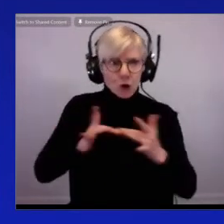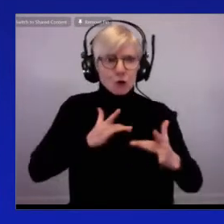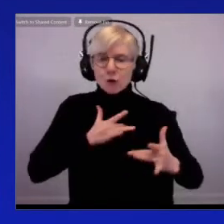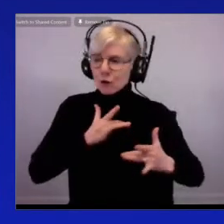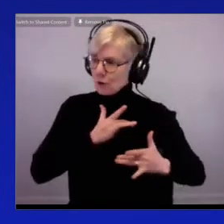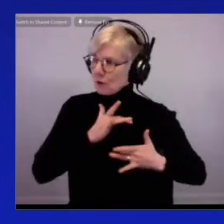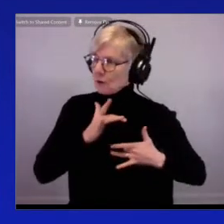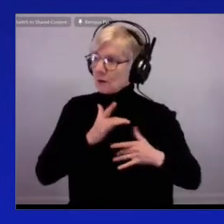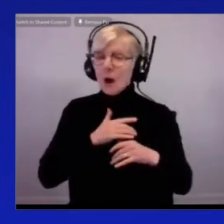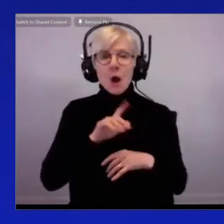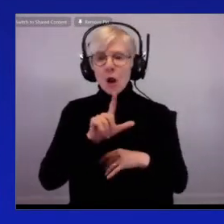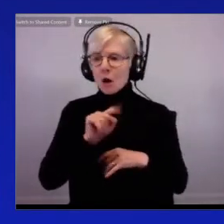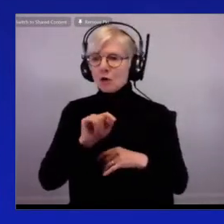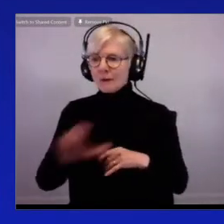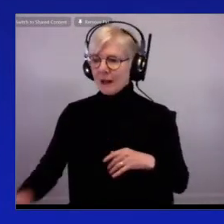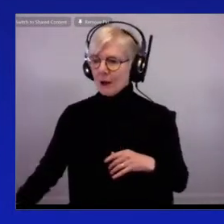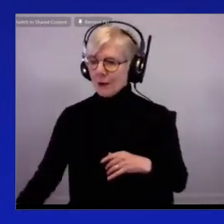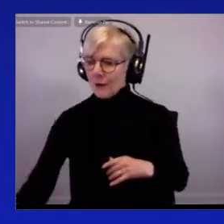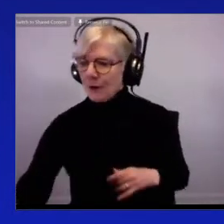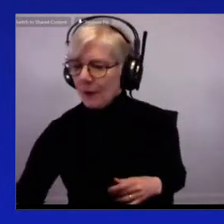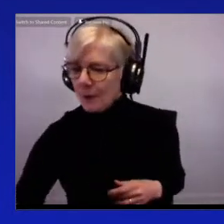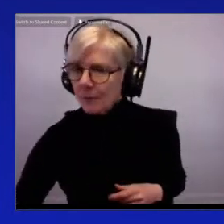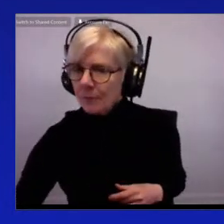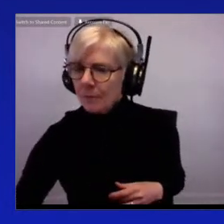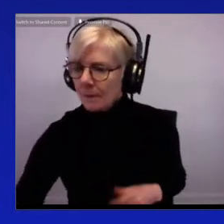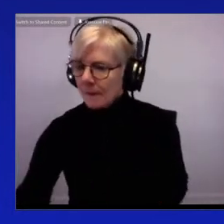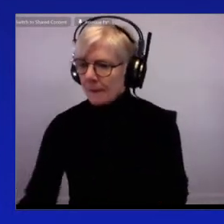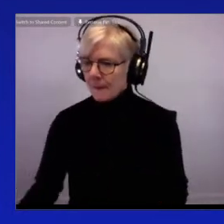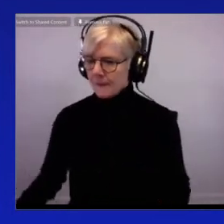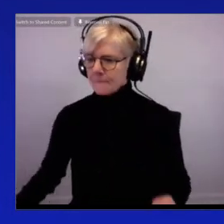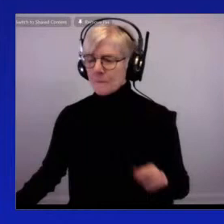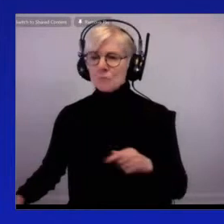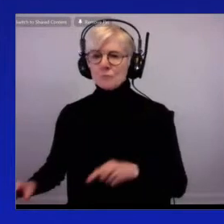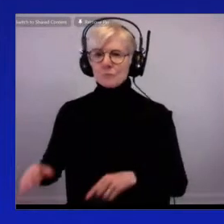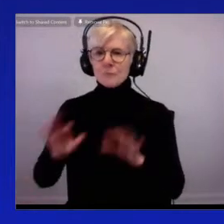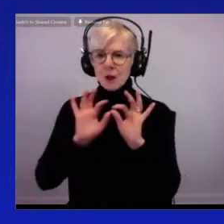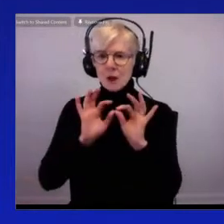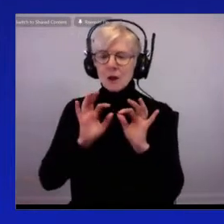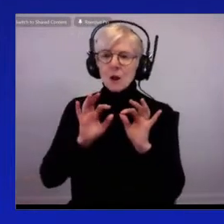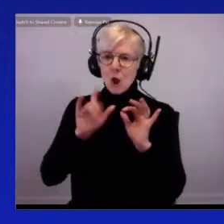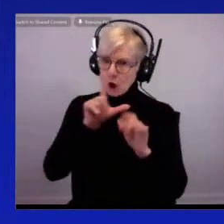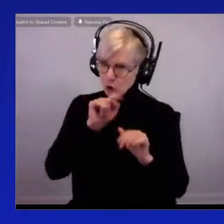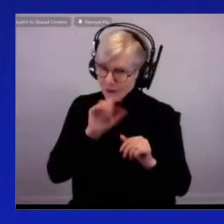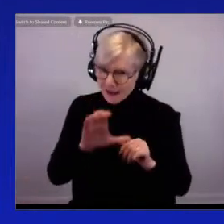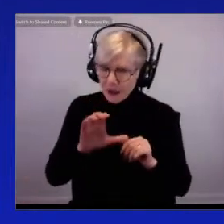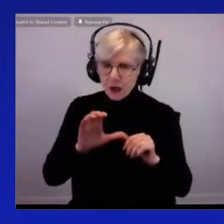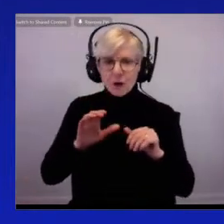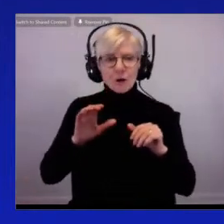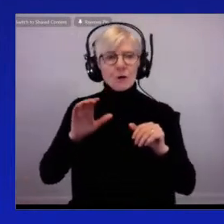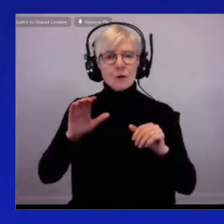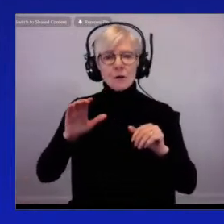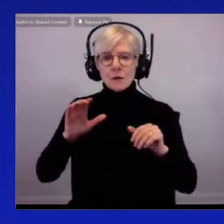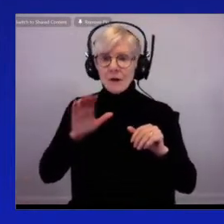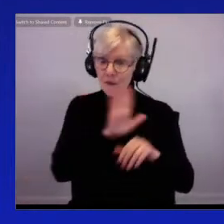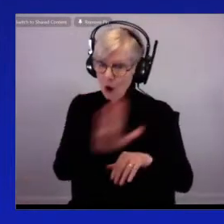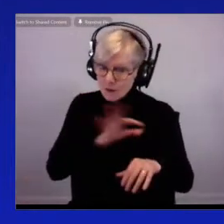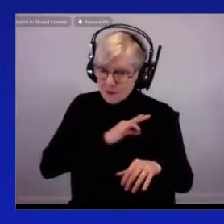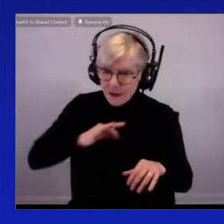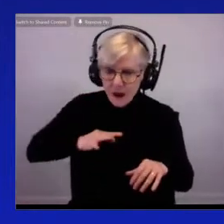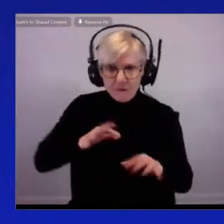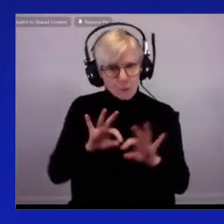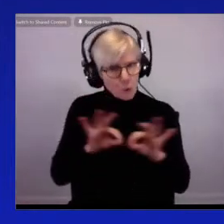the long-term care home residents and employees, continue to give us feedback as we worked to get them the